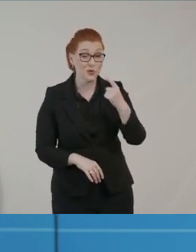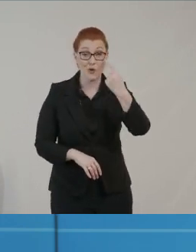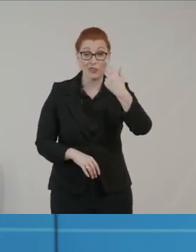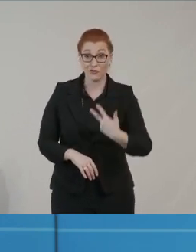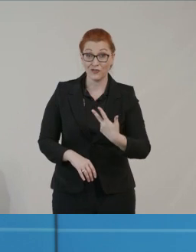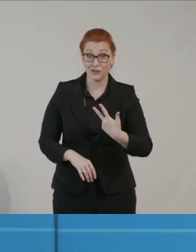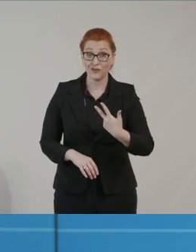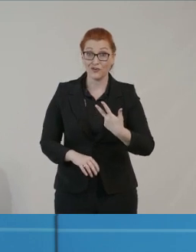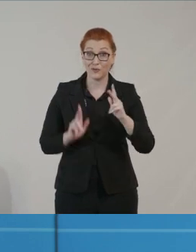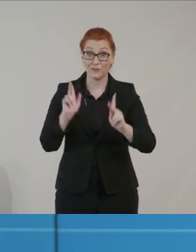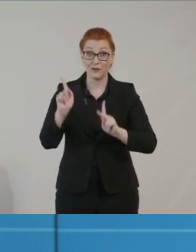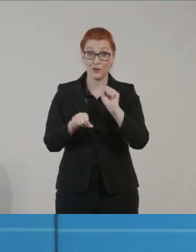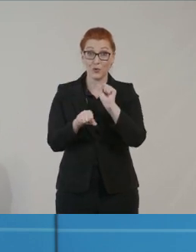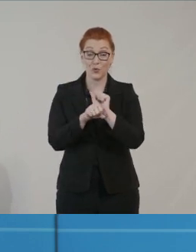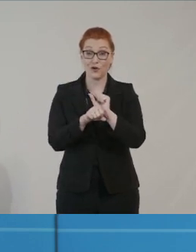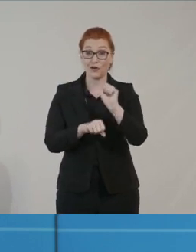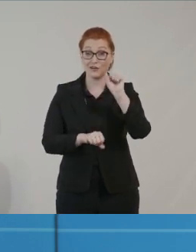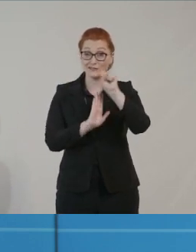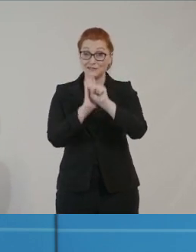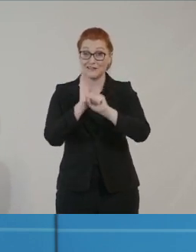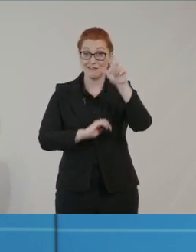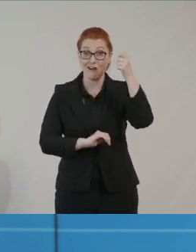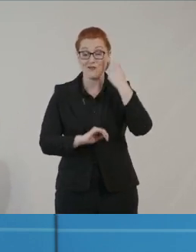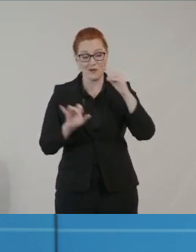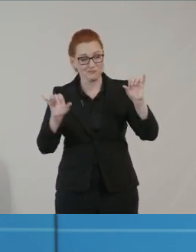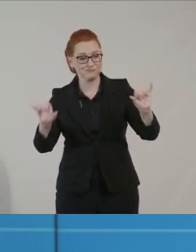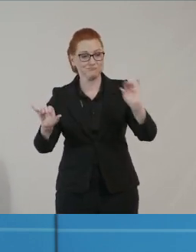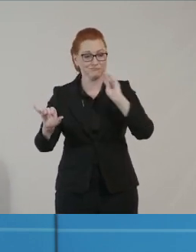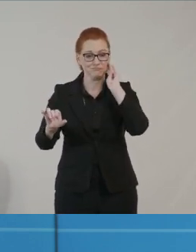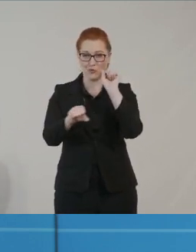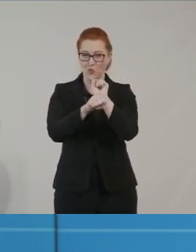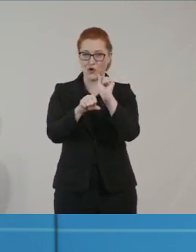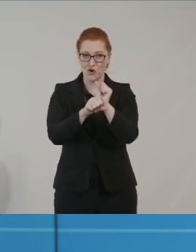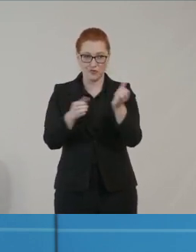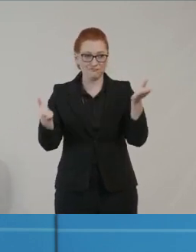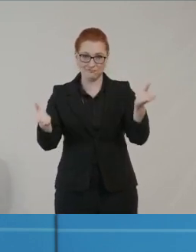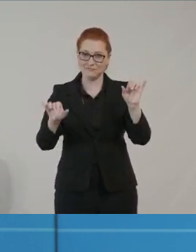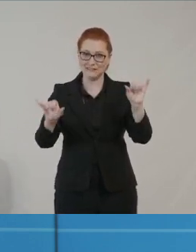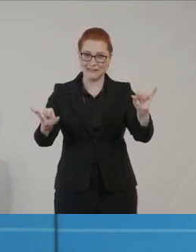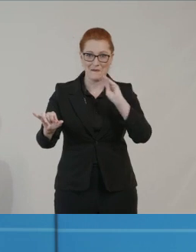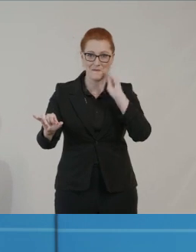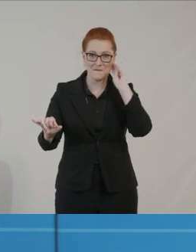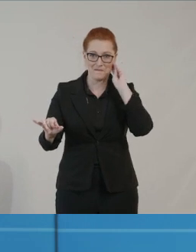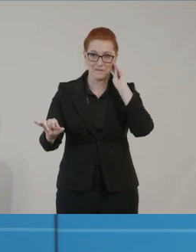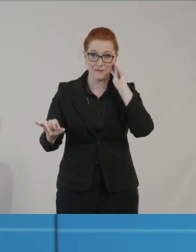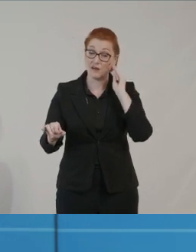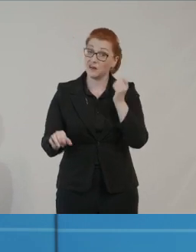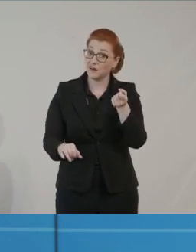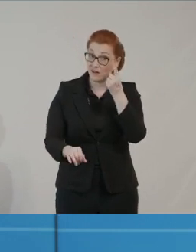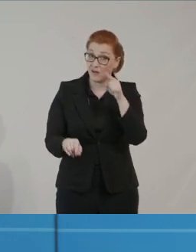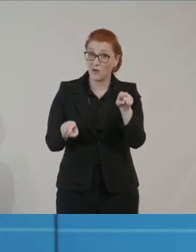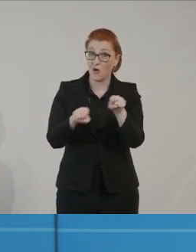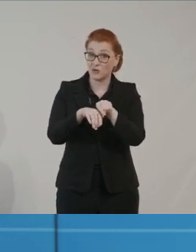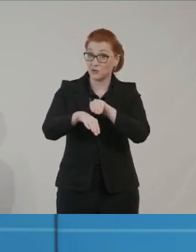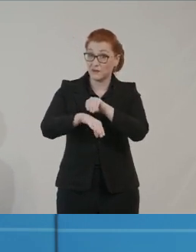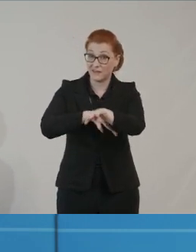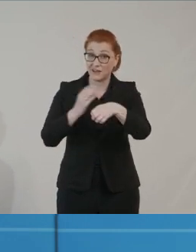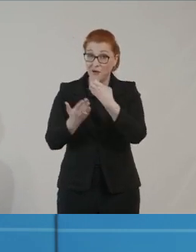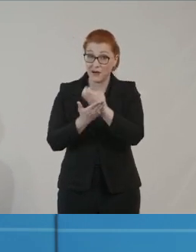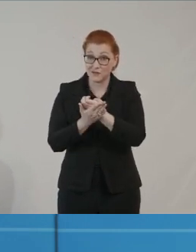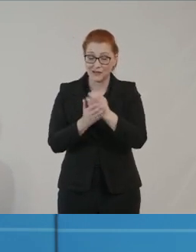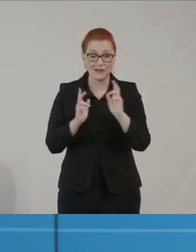our employees that are working from home. But this has also affected our economy. People aren't getting in their car. They're